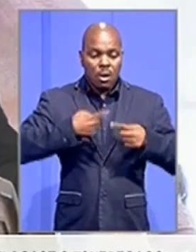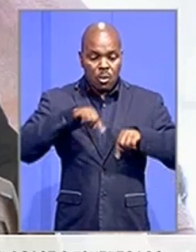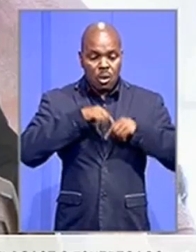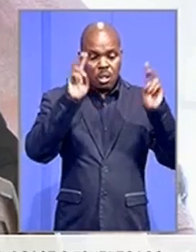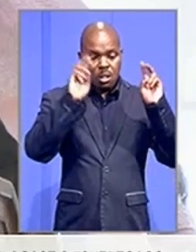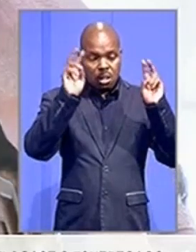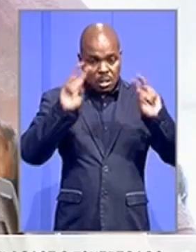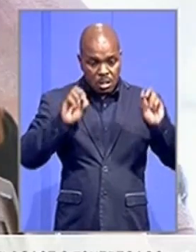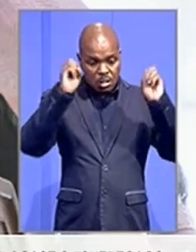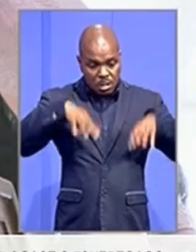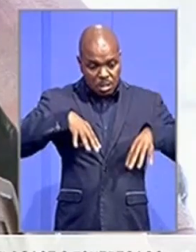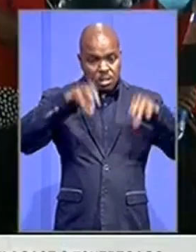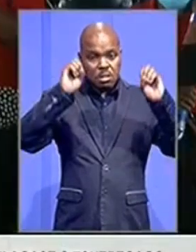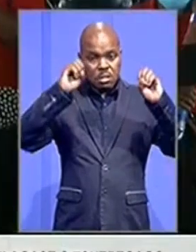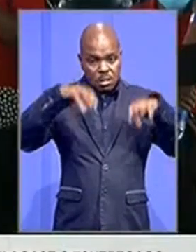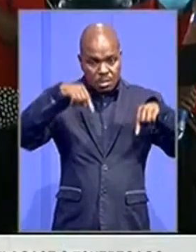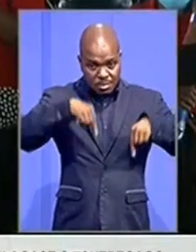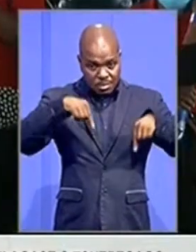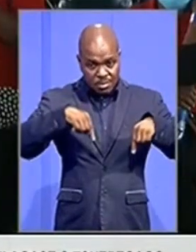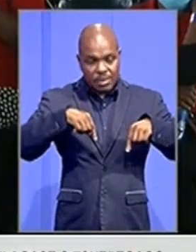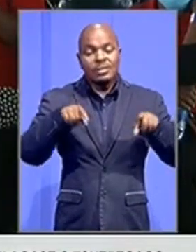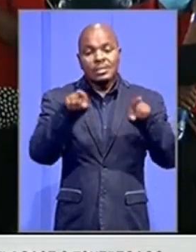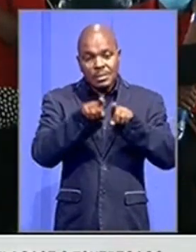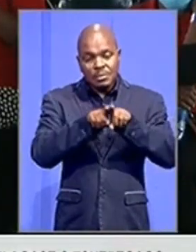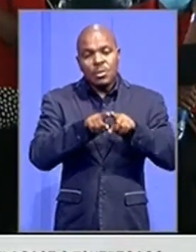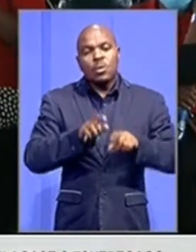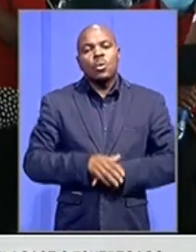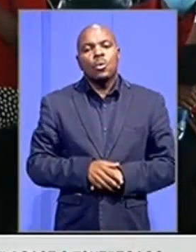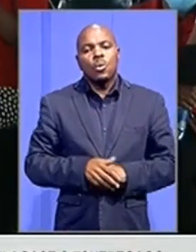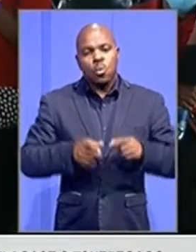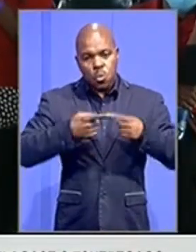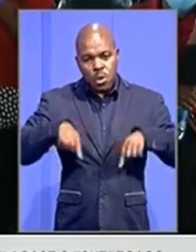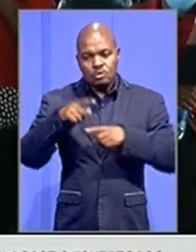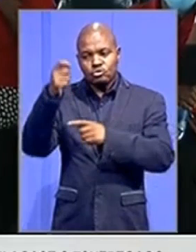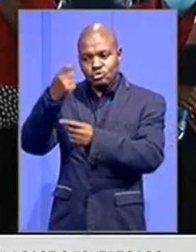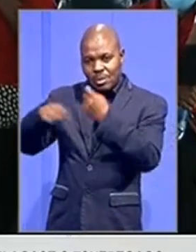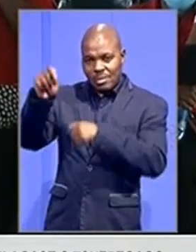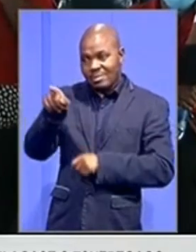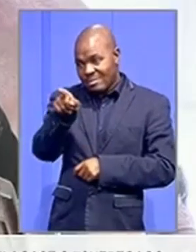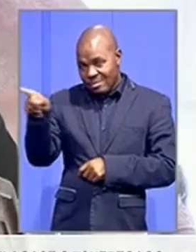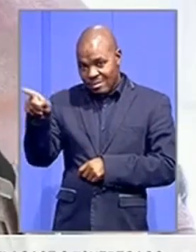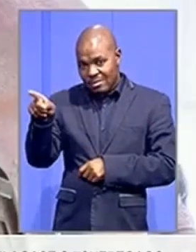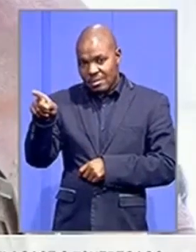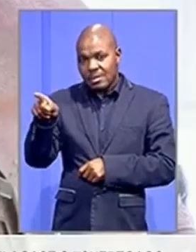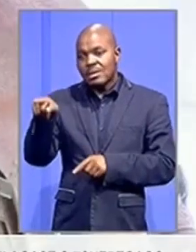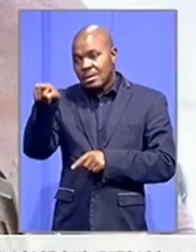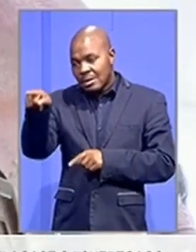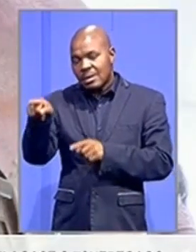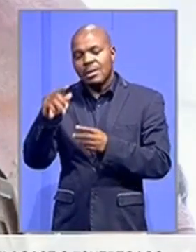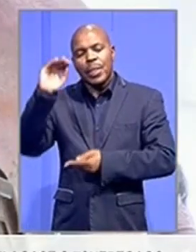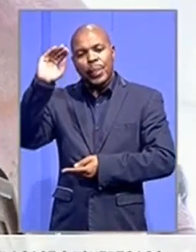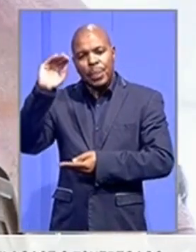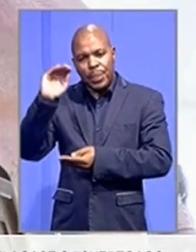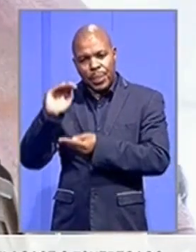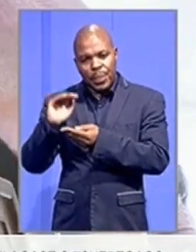shedding, the electricity we also sell to them is also slightly